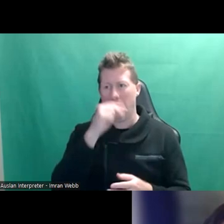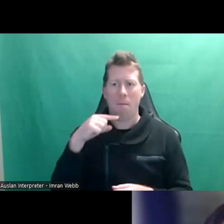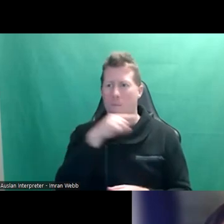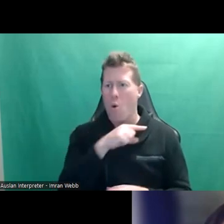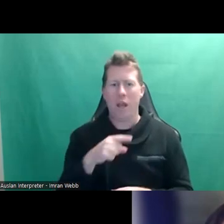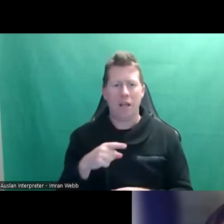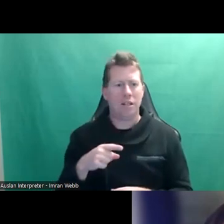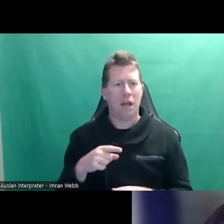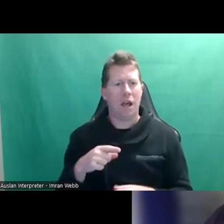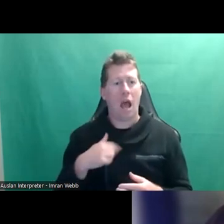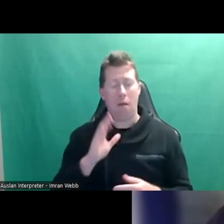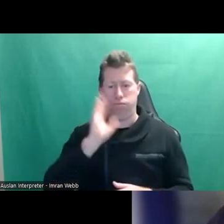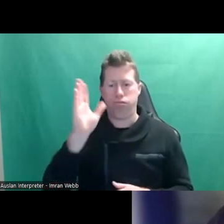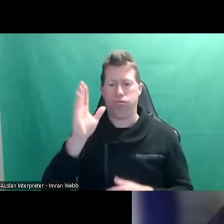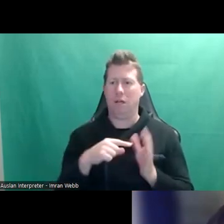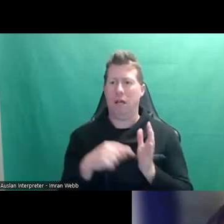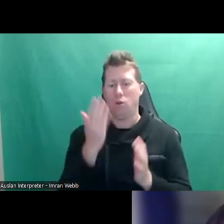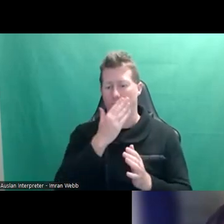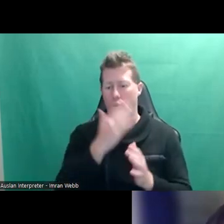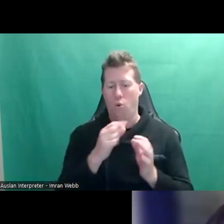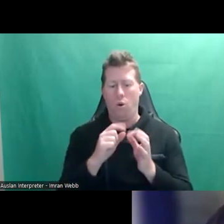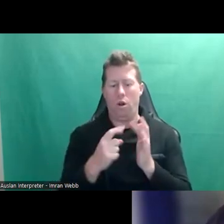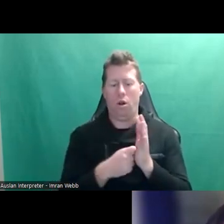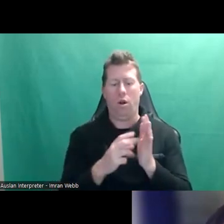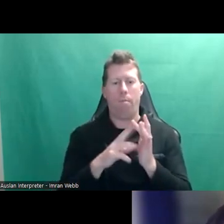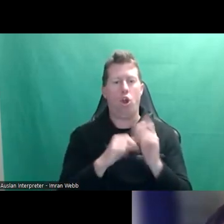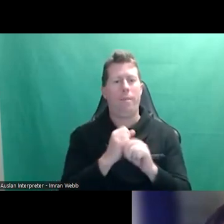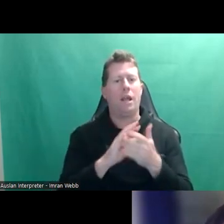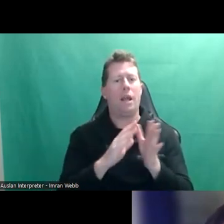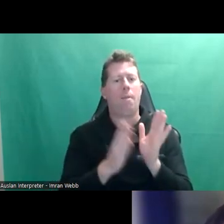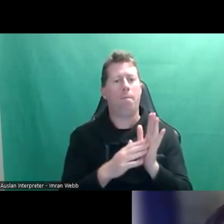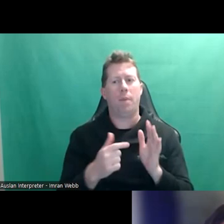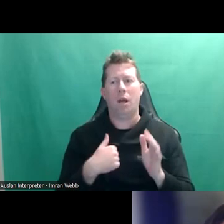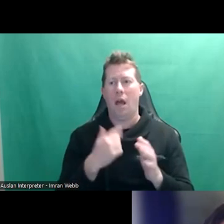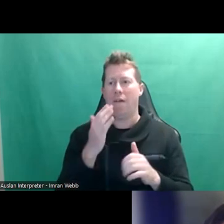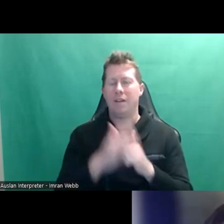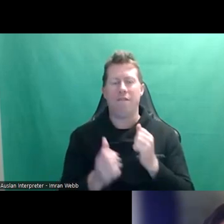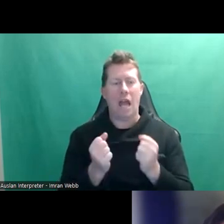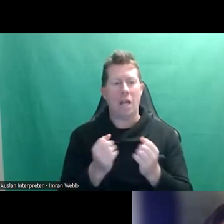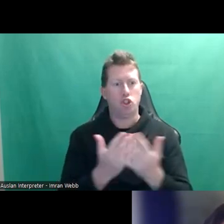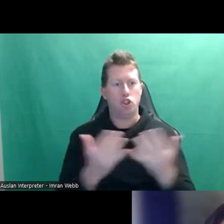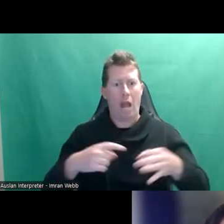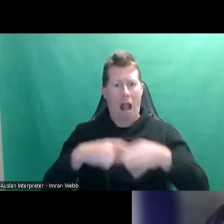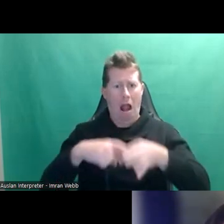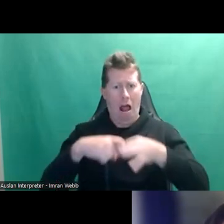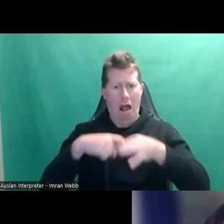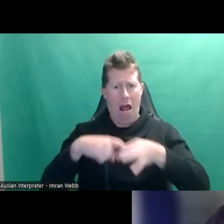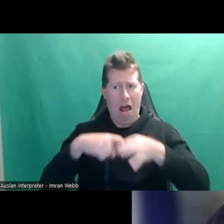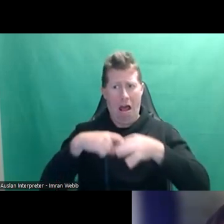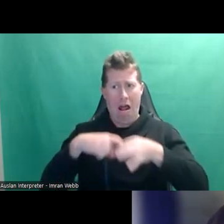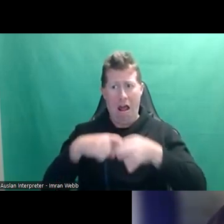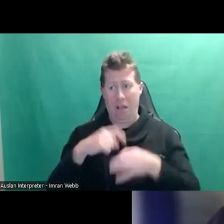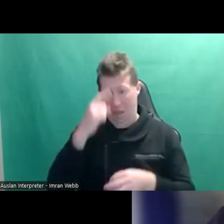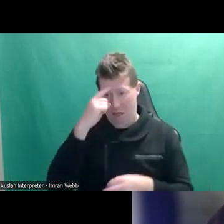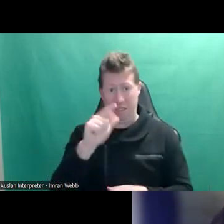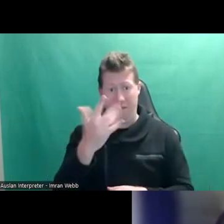die. I gave a talk the other day at a school in Birmingham to, like, about 200, seven and eight boys. I've never had so many questions in my life. Like, there was about 200 people in the room, and I think about 75